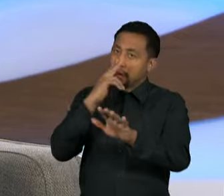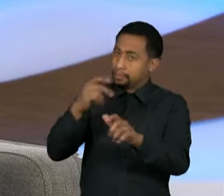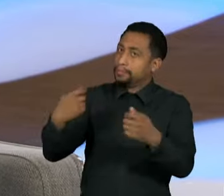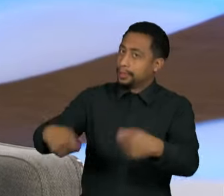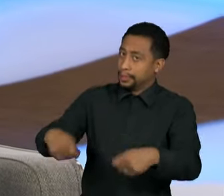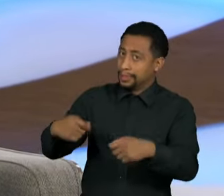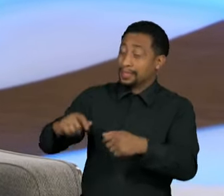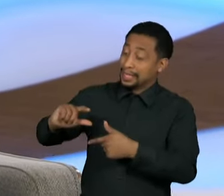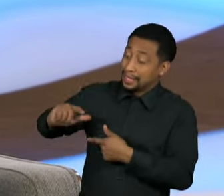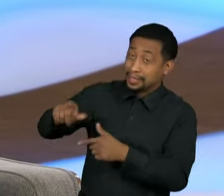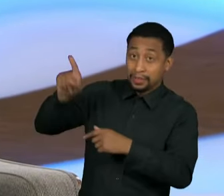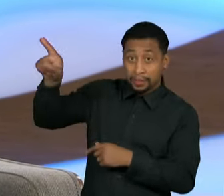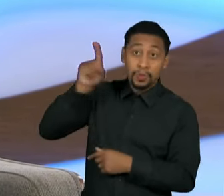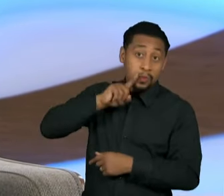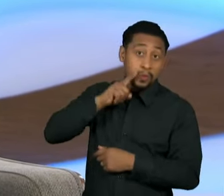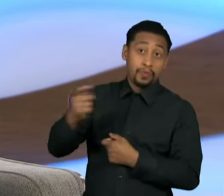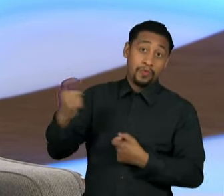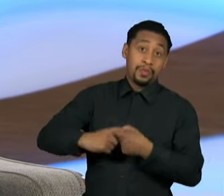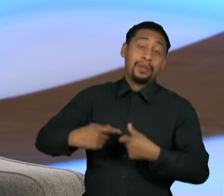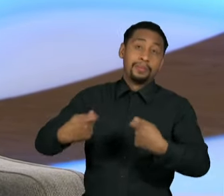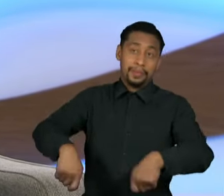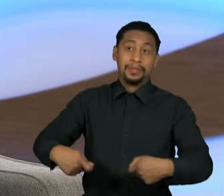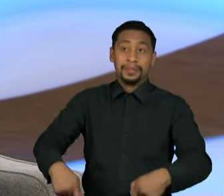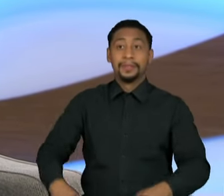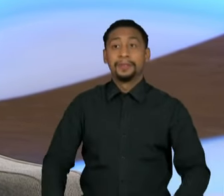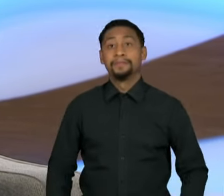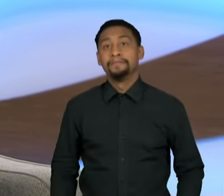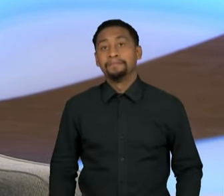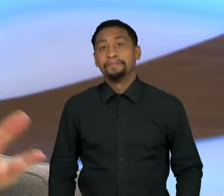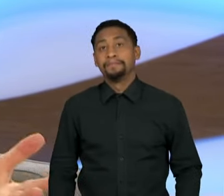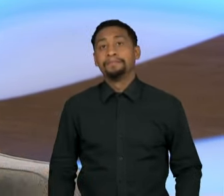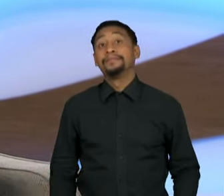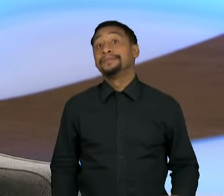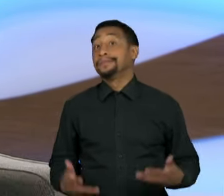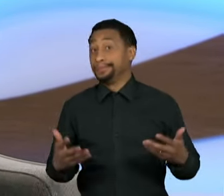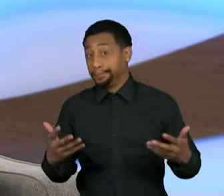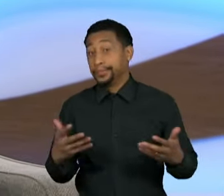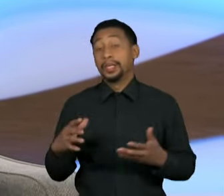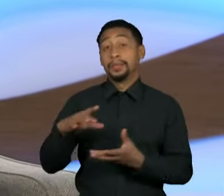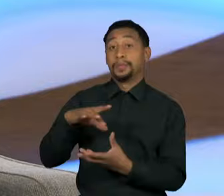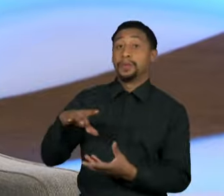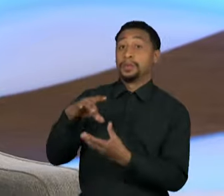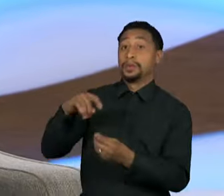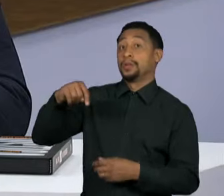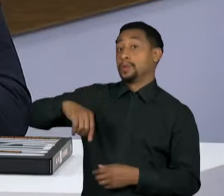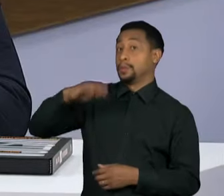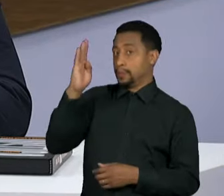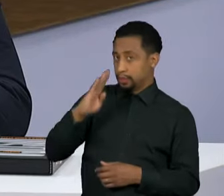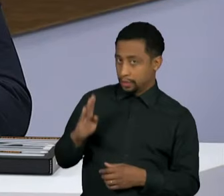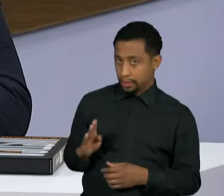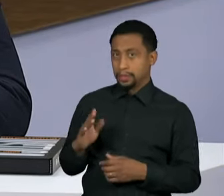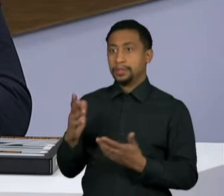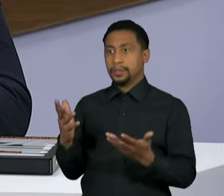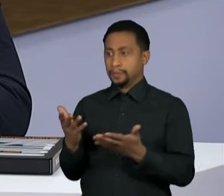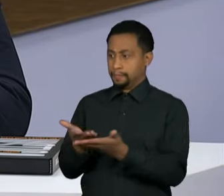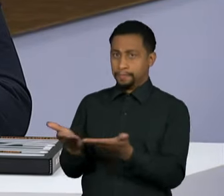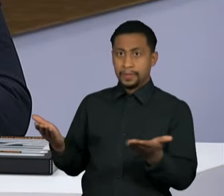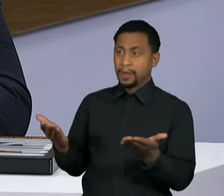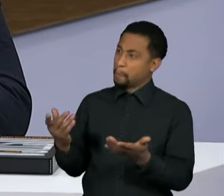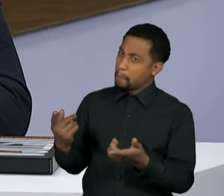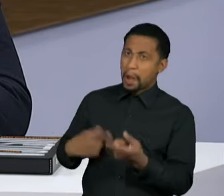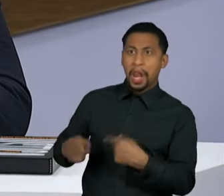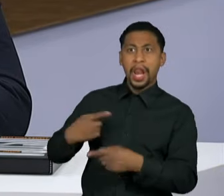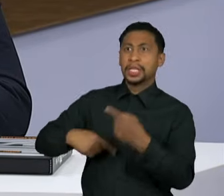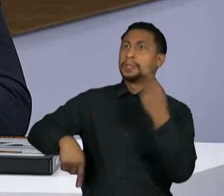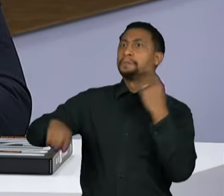I think we need to revive that tradition in the United States. And whether democracy in Brazil would be